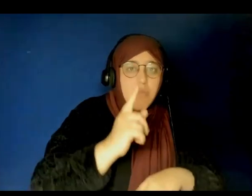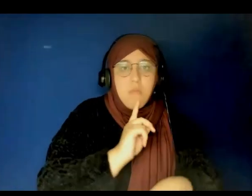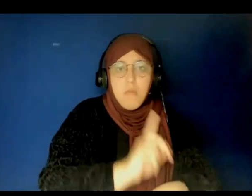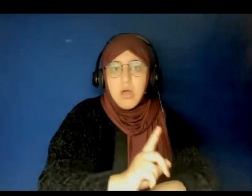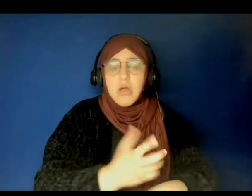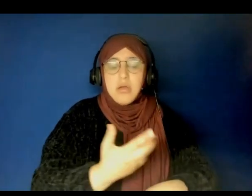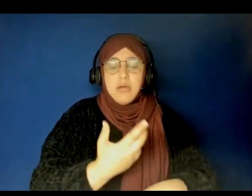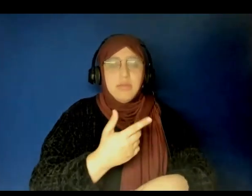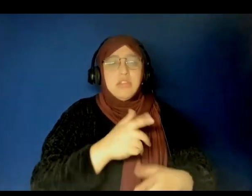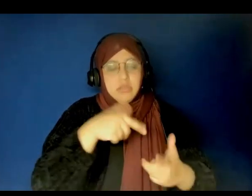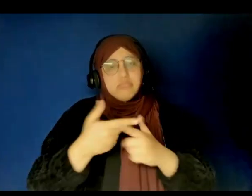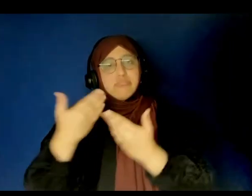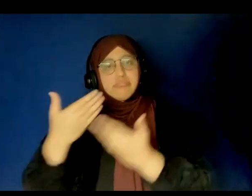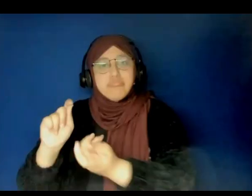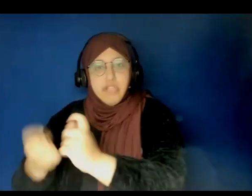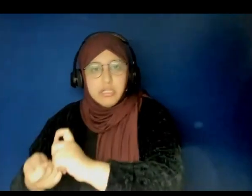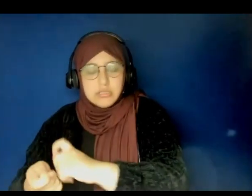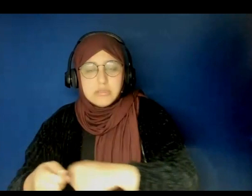move,